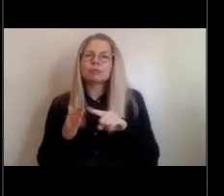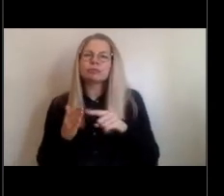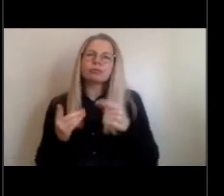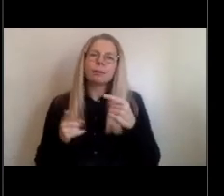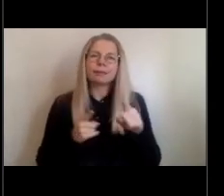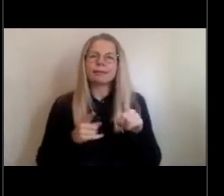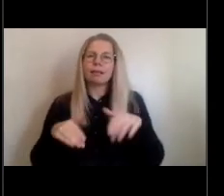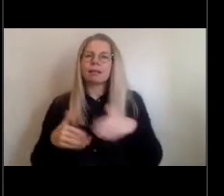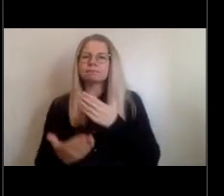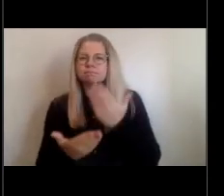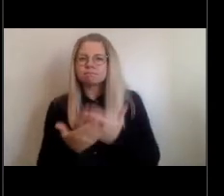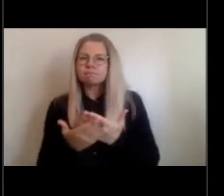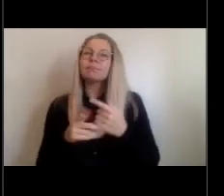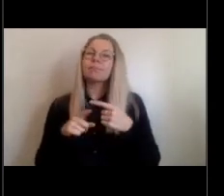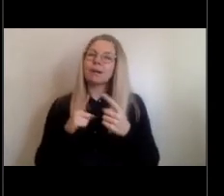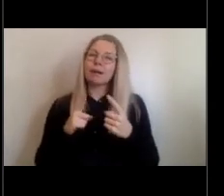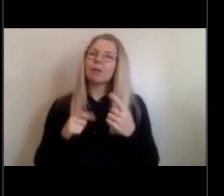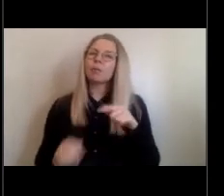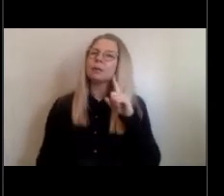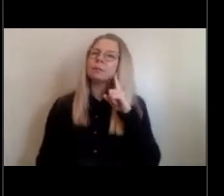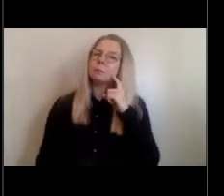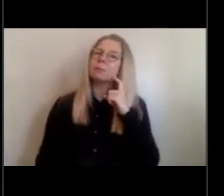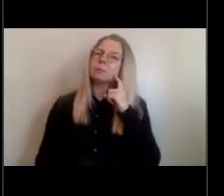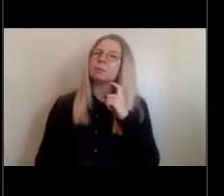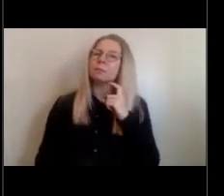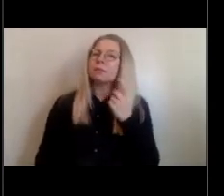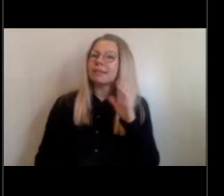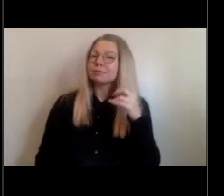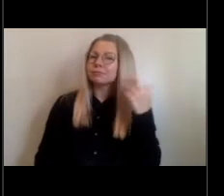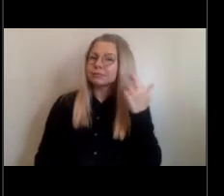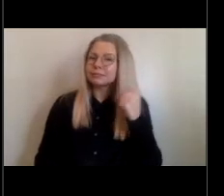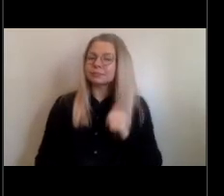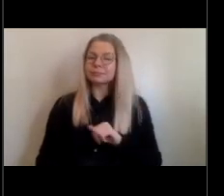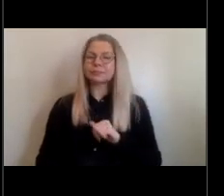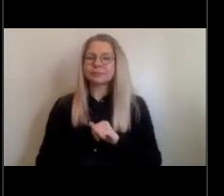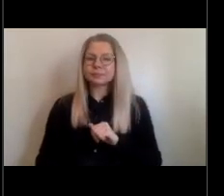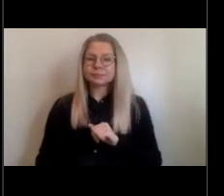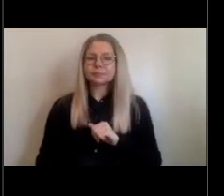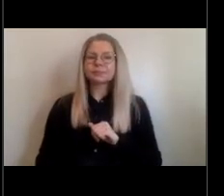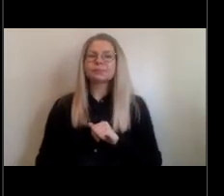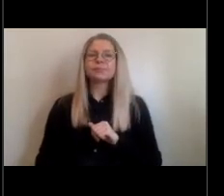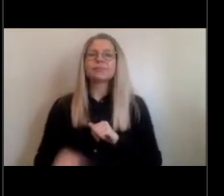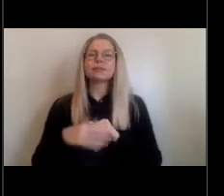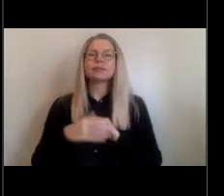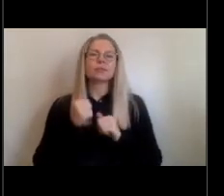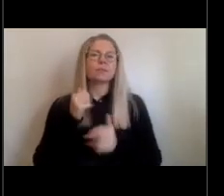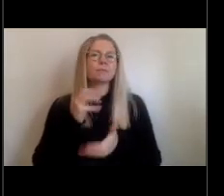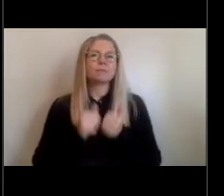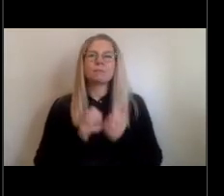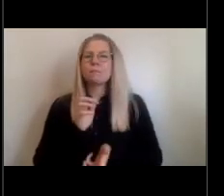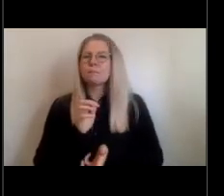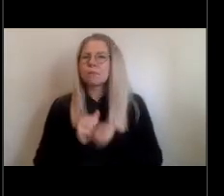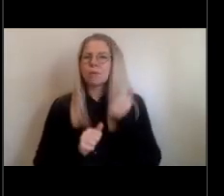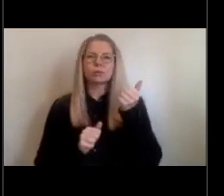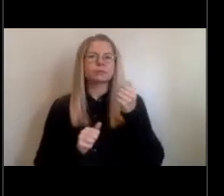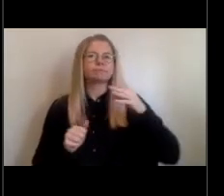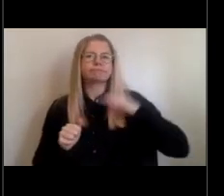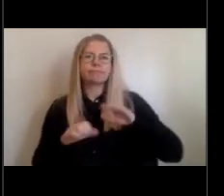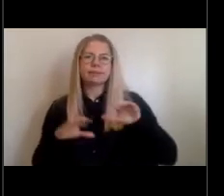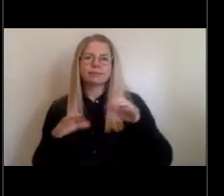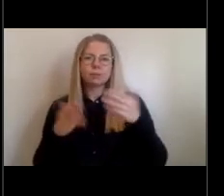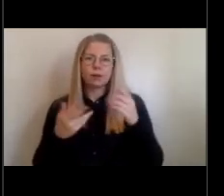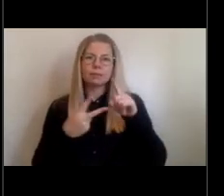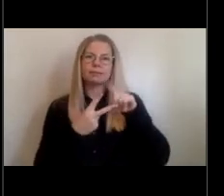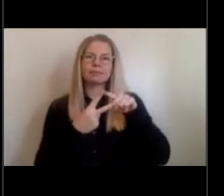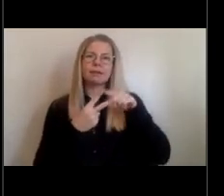Now, ideally, what's probably most helpful are complex and novel activities. So it's not necessarily just